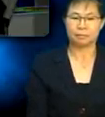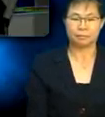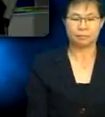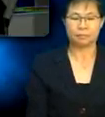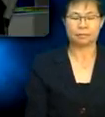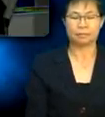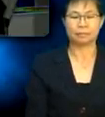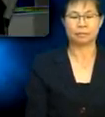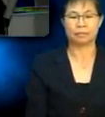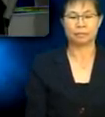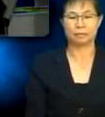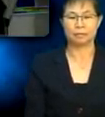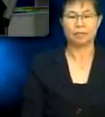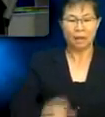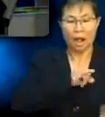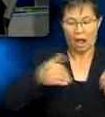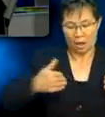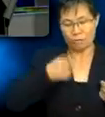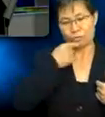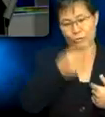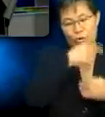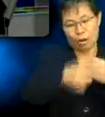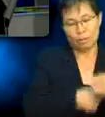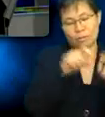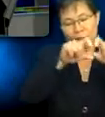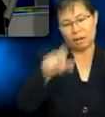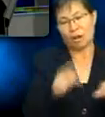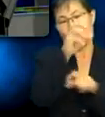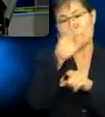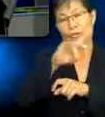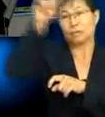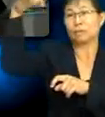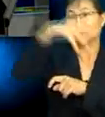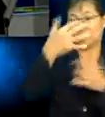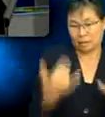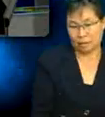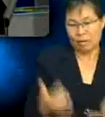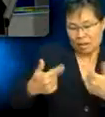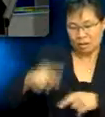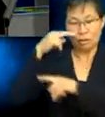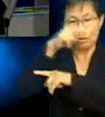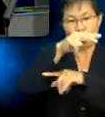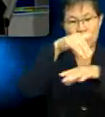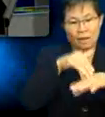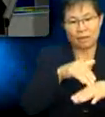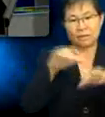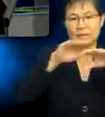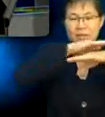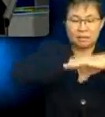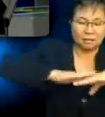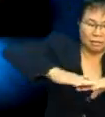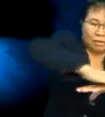Ooh! Aha! I have told you about the layers of the sun. Now, let's look at its surface.